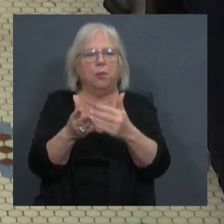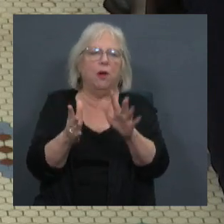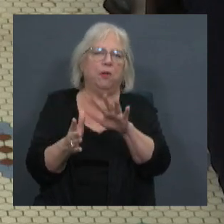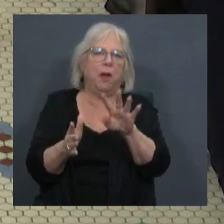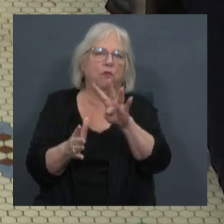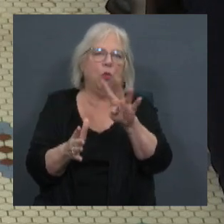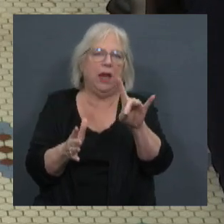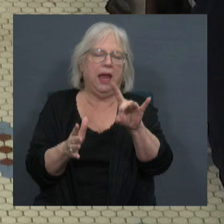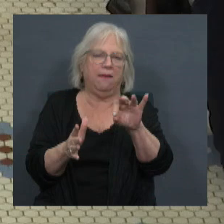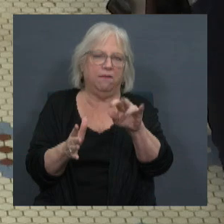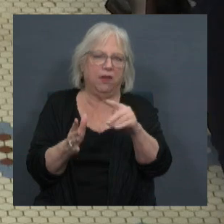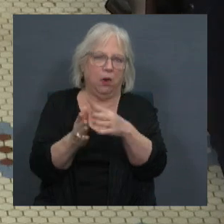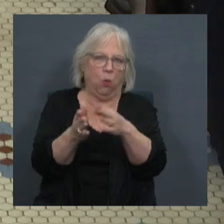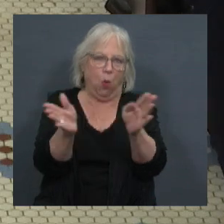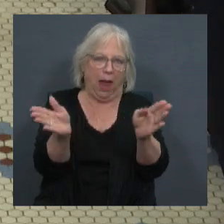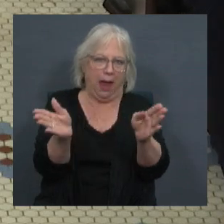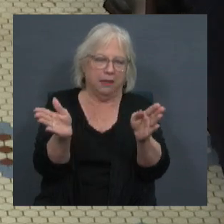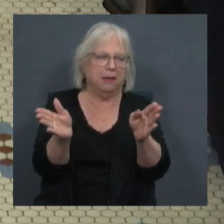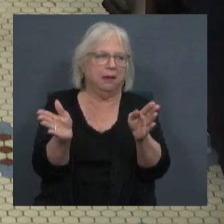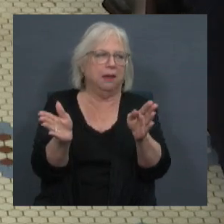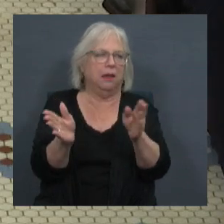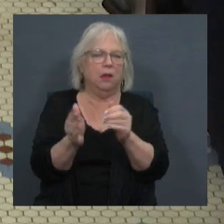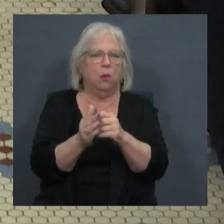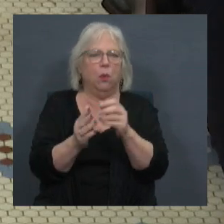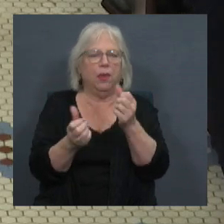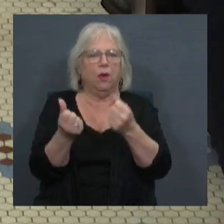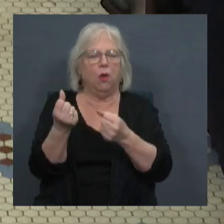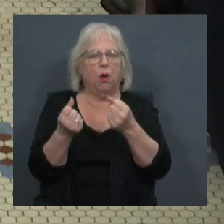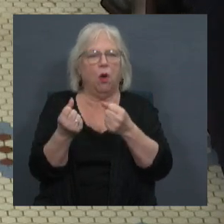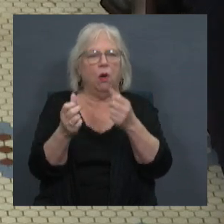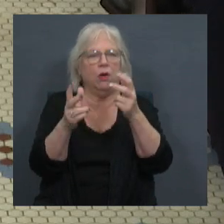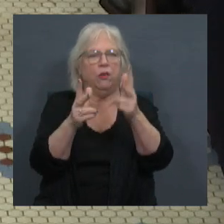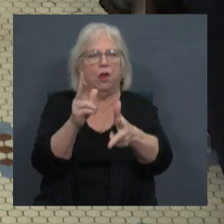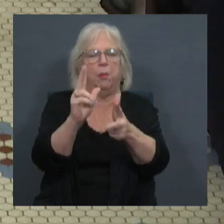48 feet wide. With cars double parked